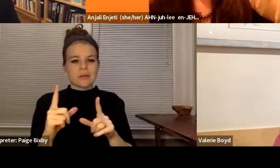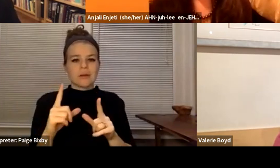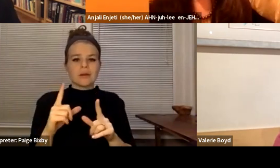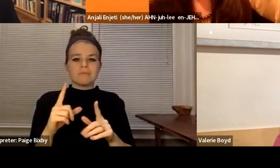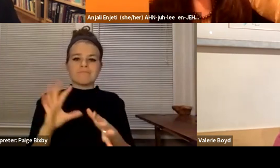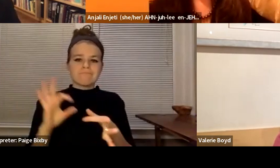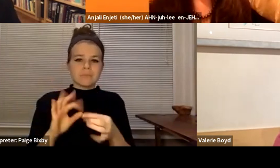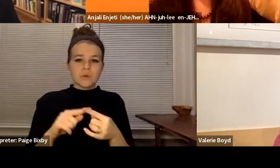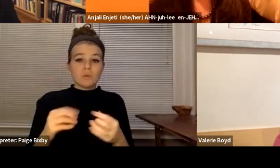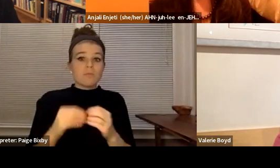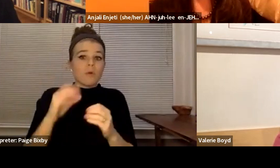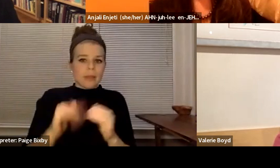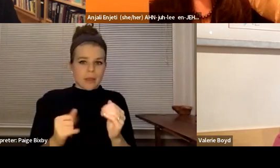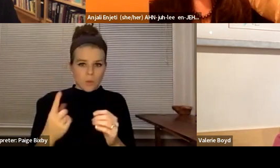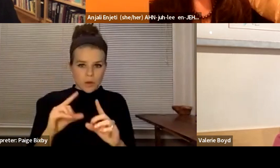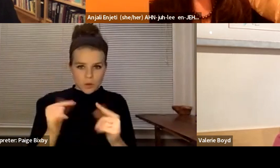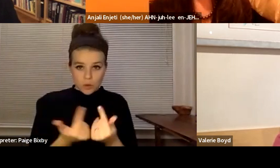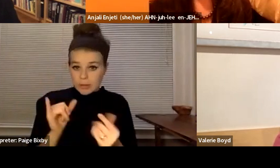Or is that important? Is that not important?